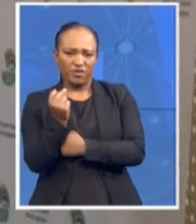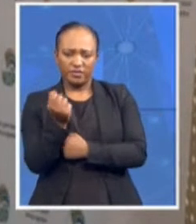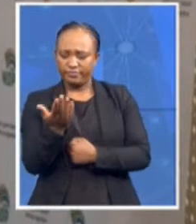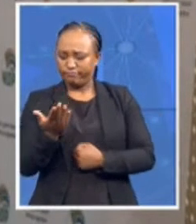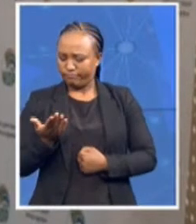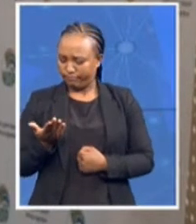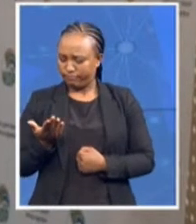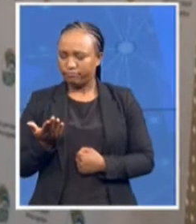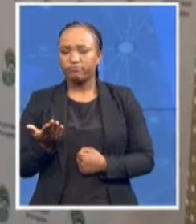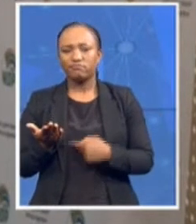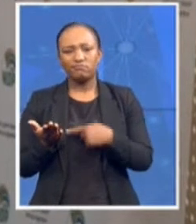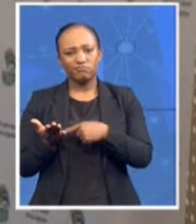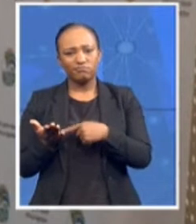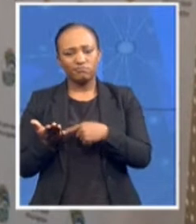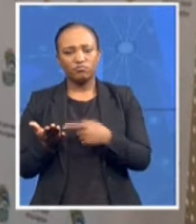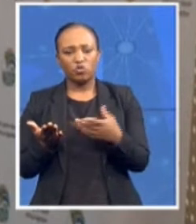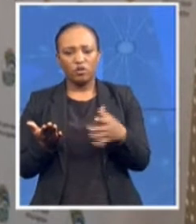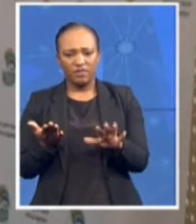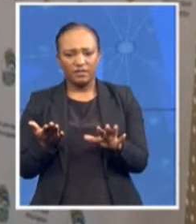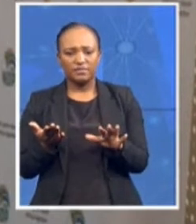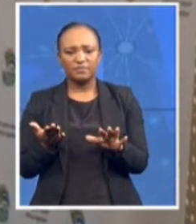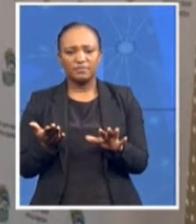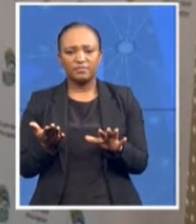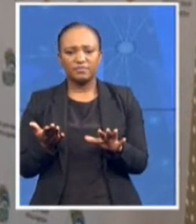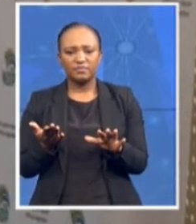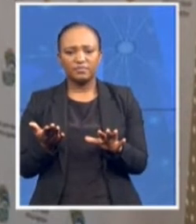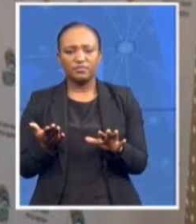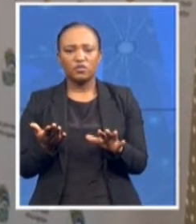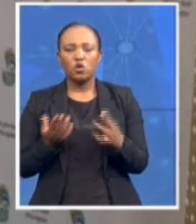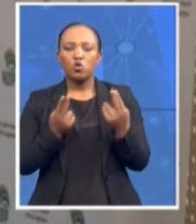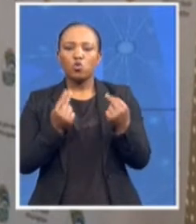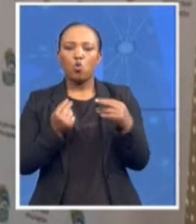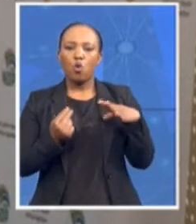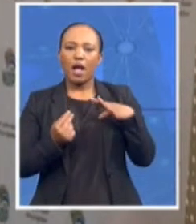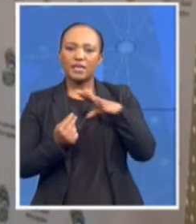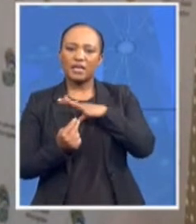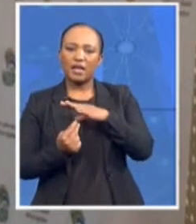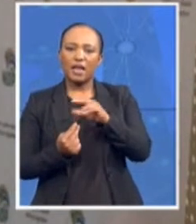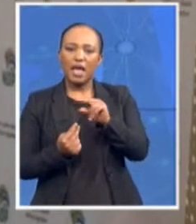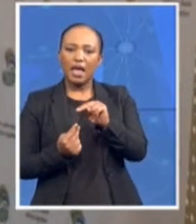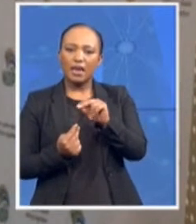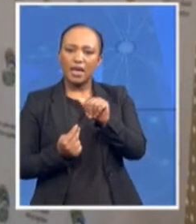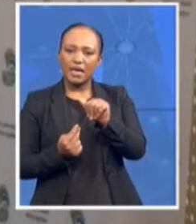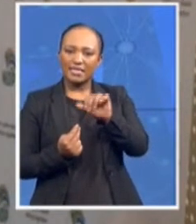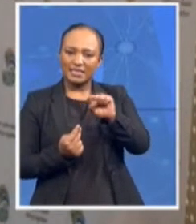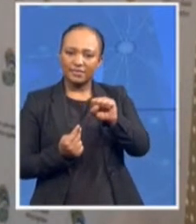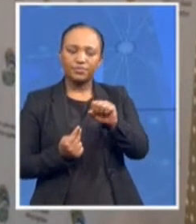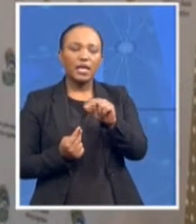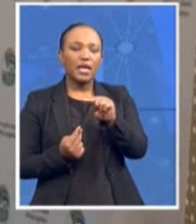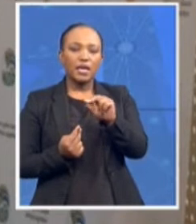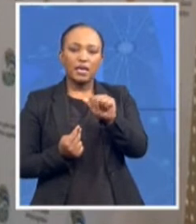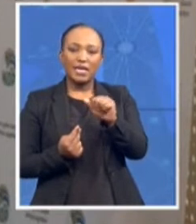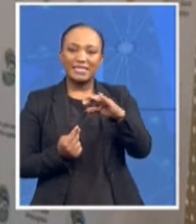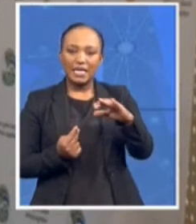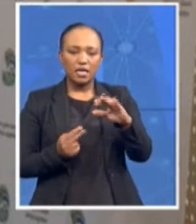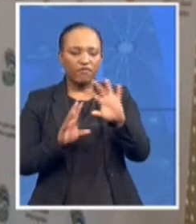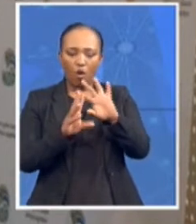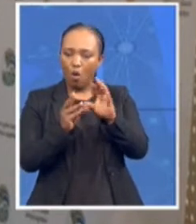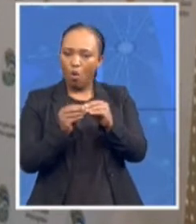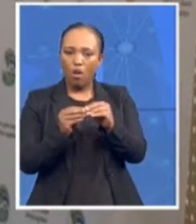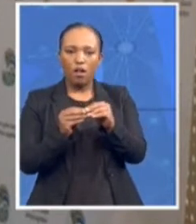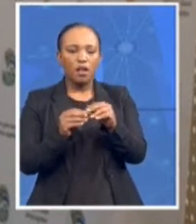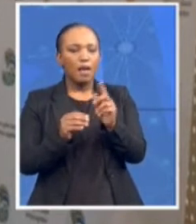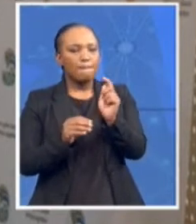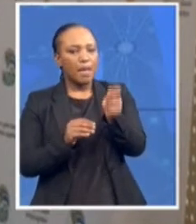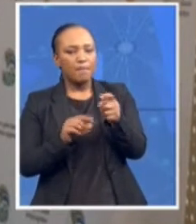the new council, the new NAC council, halting all payments related to PESP to